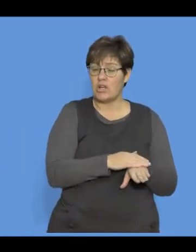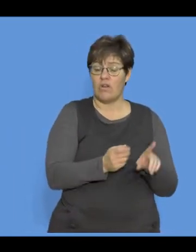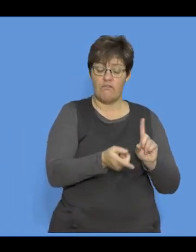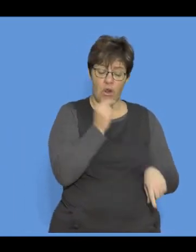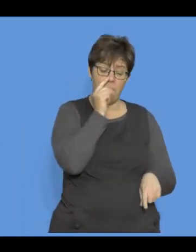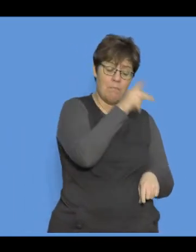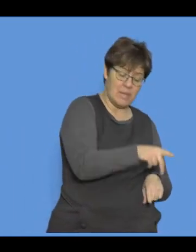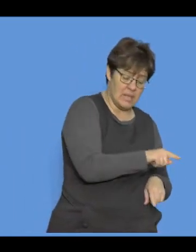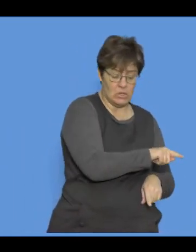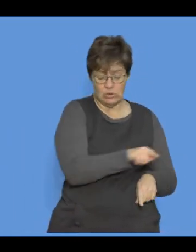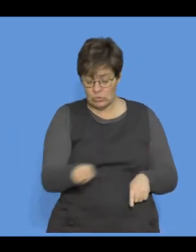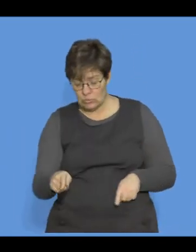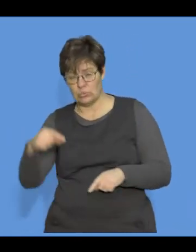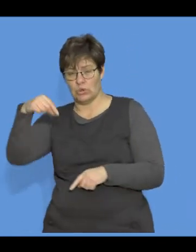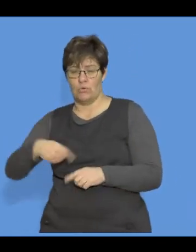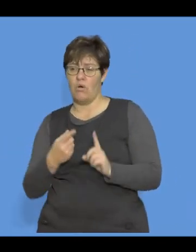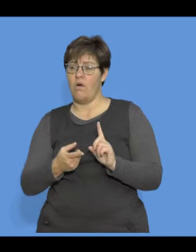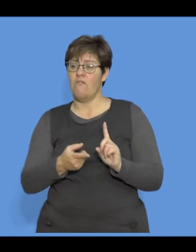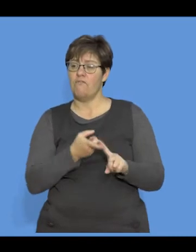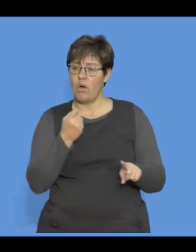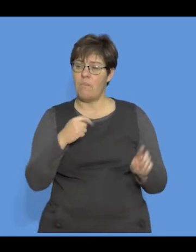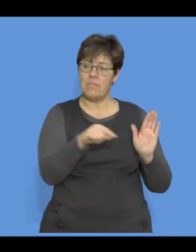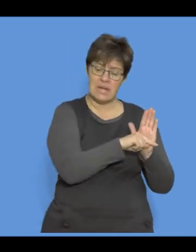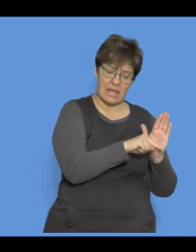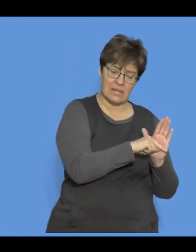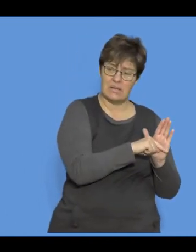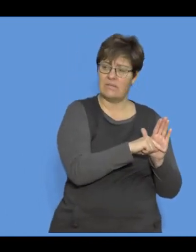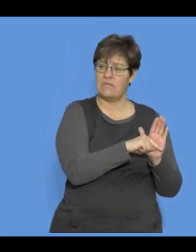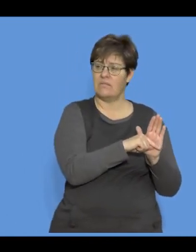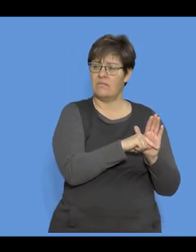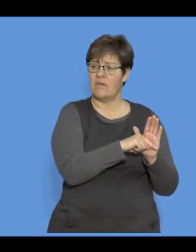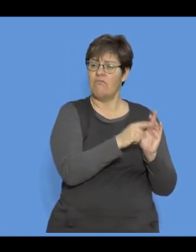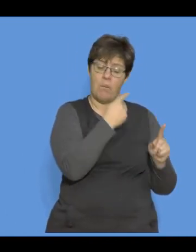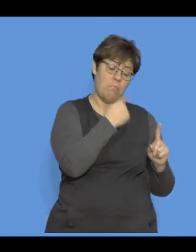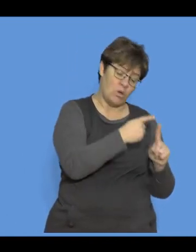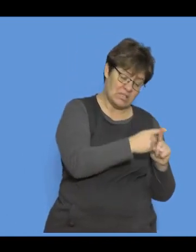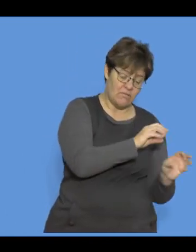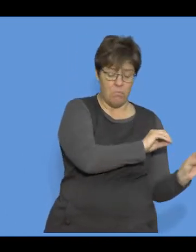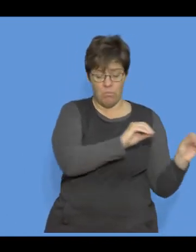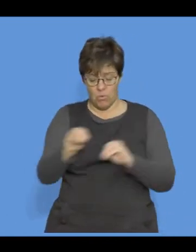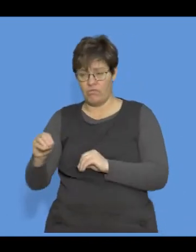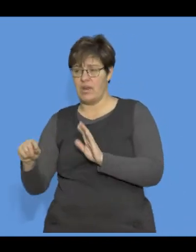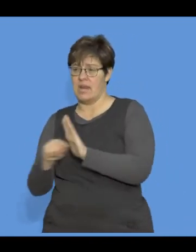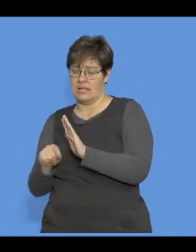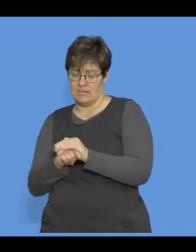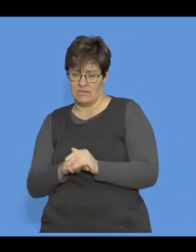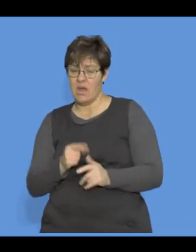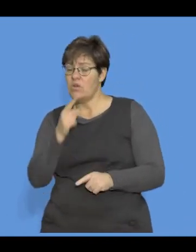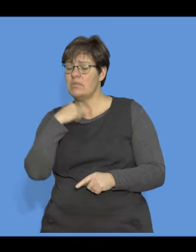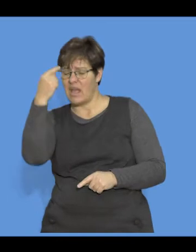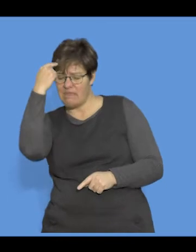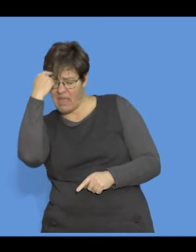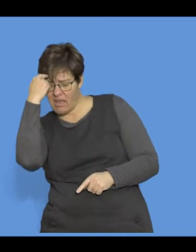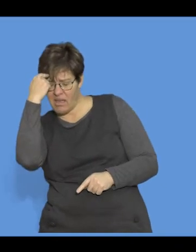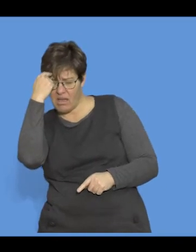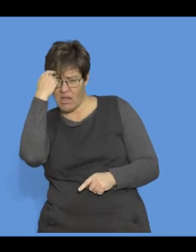Q. So guys, please remember that you can do this. You've just got to practice, and you've got to think